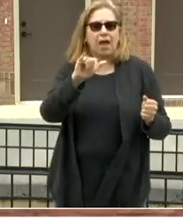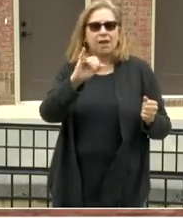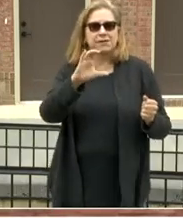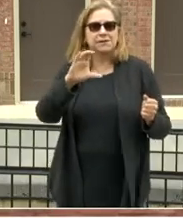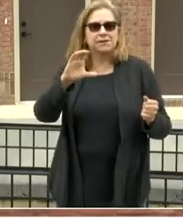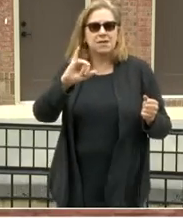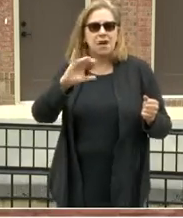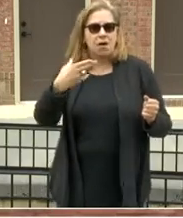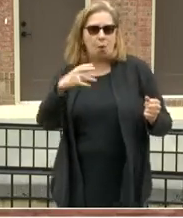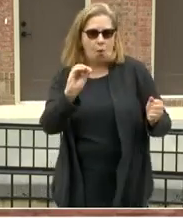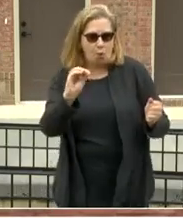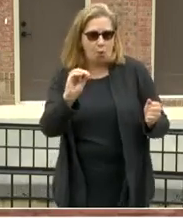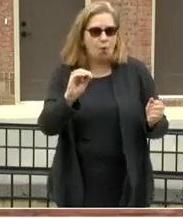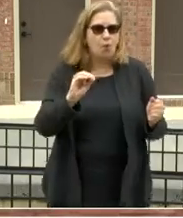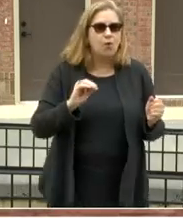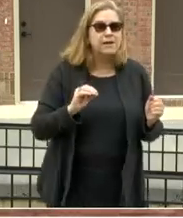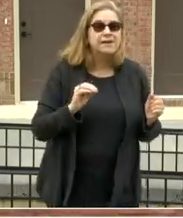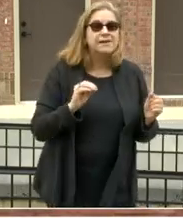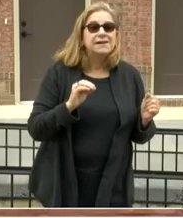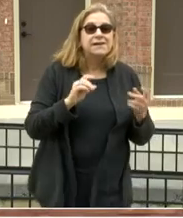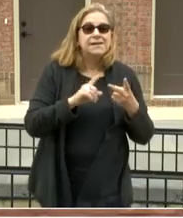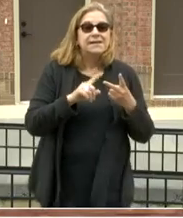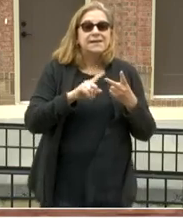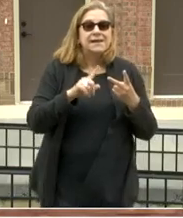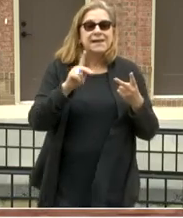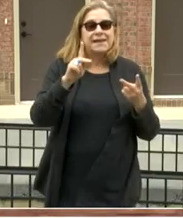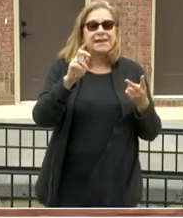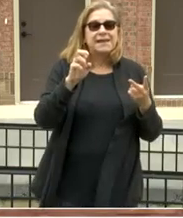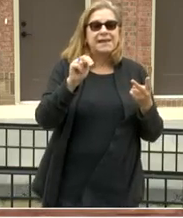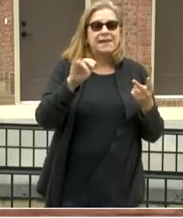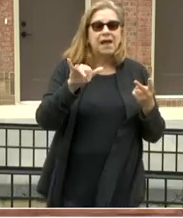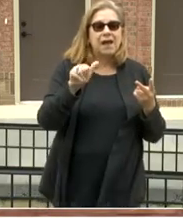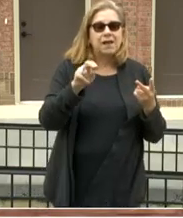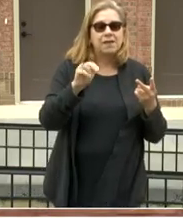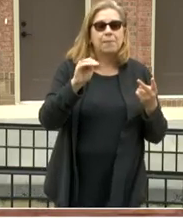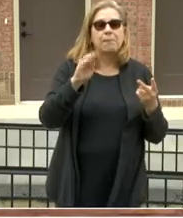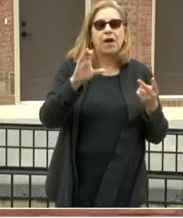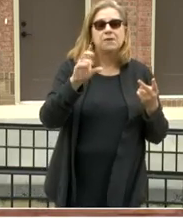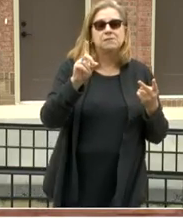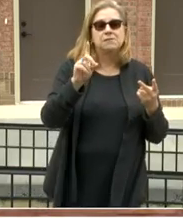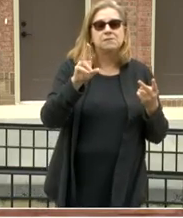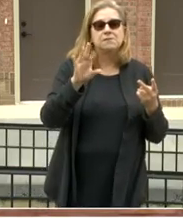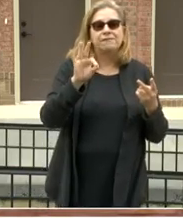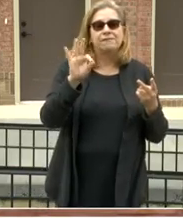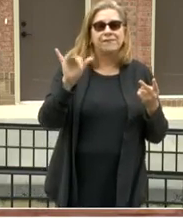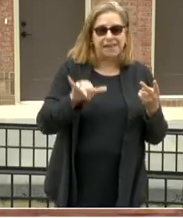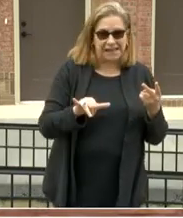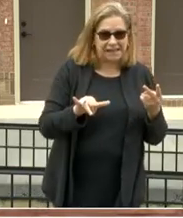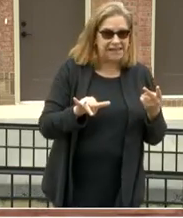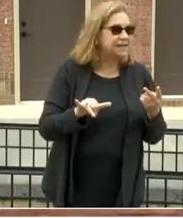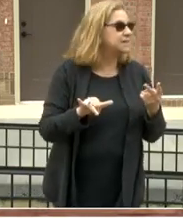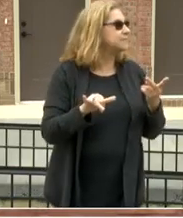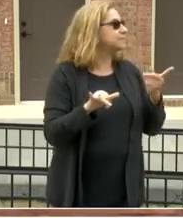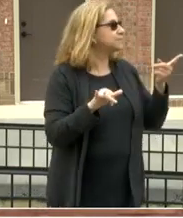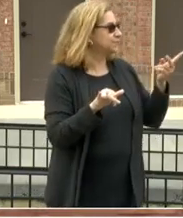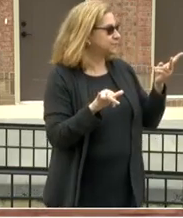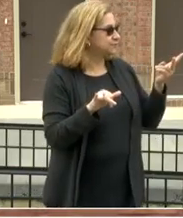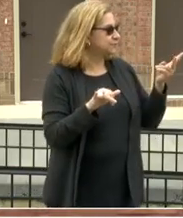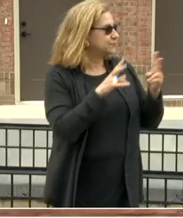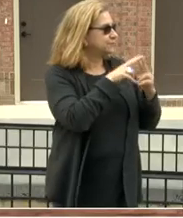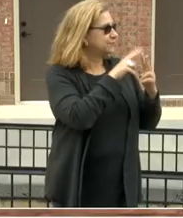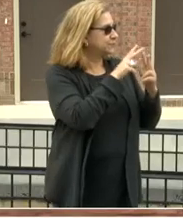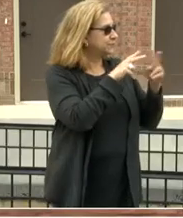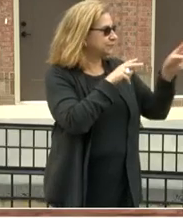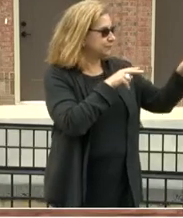And Kenyon McDuffie, our council member for Ward 5, and also the council's chair for economic development. Thank you